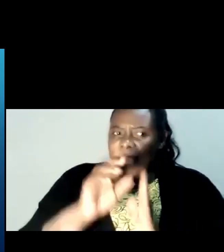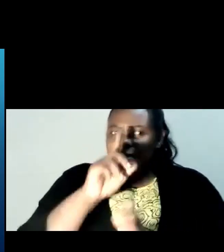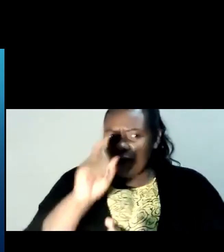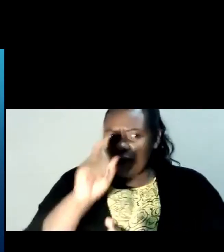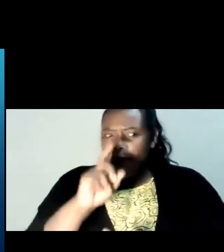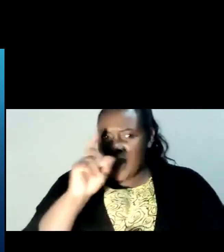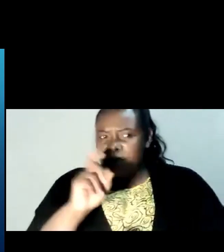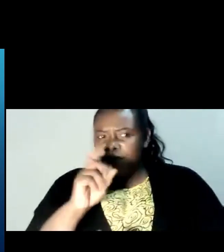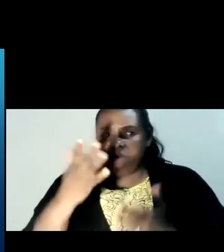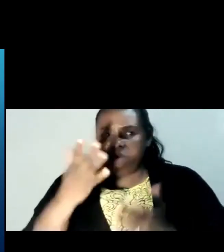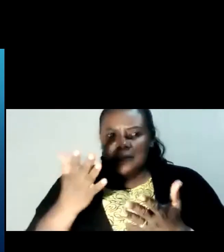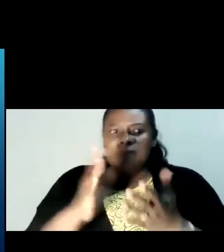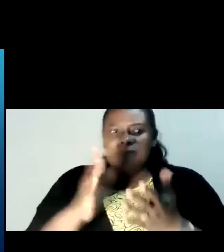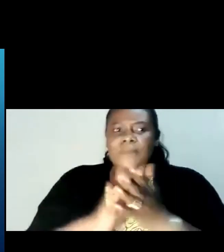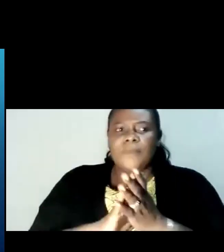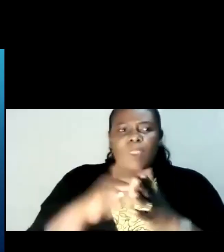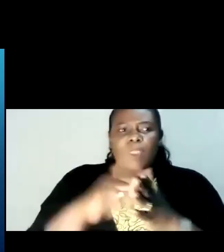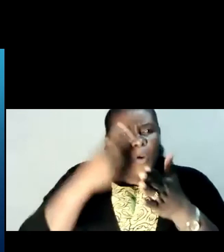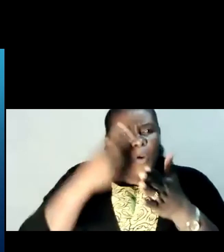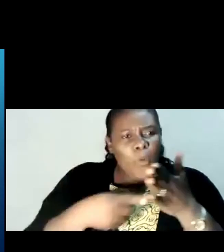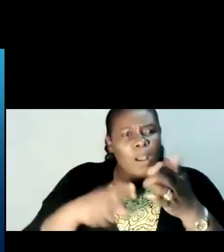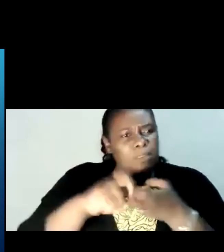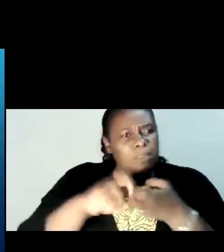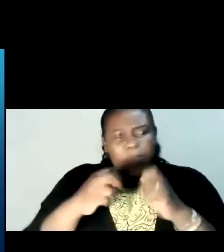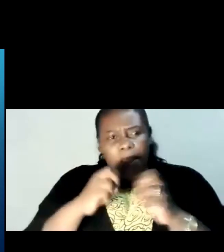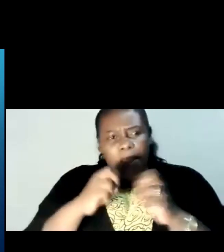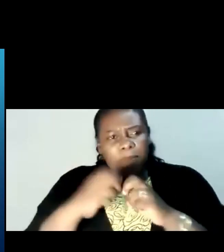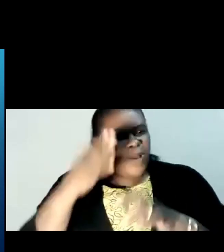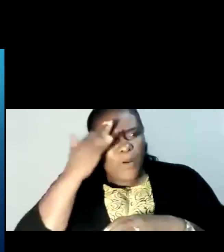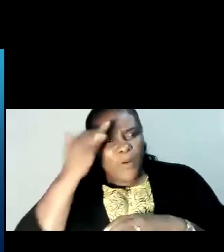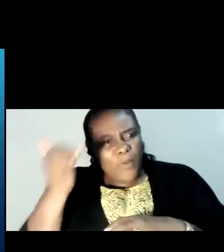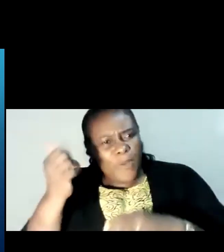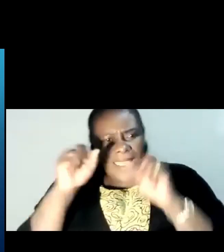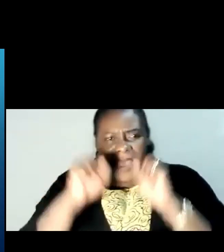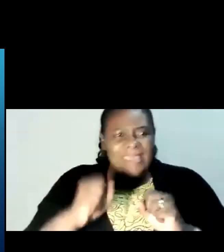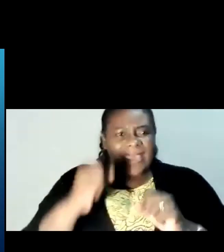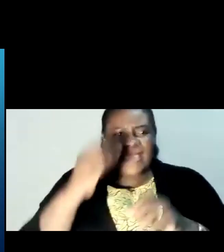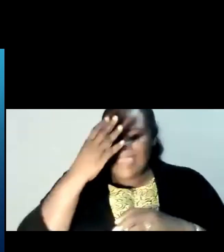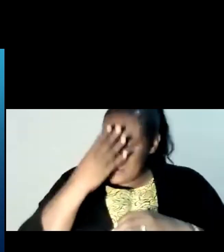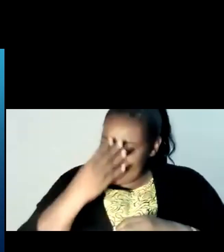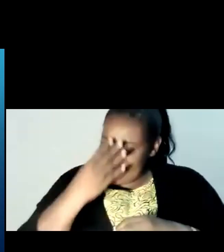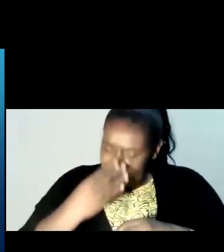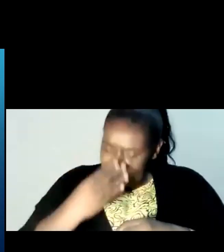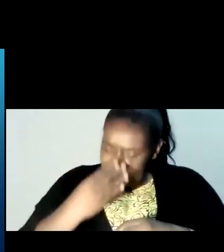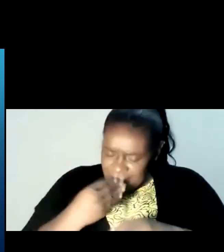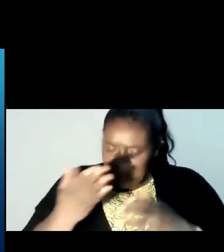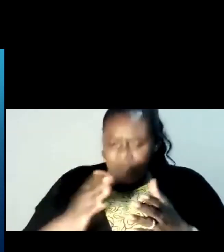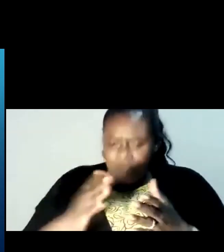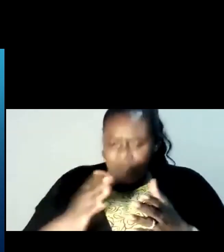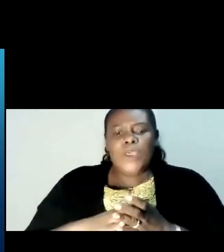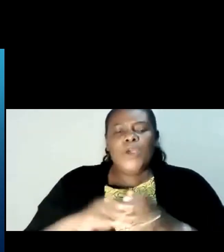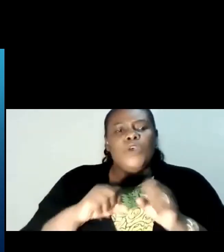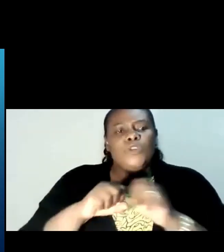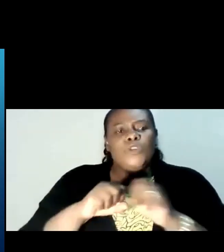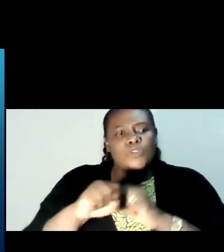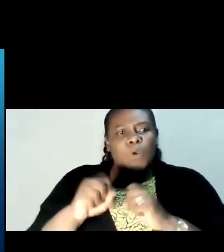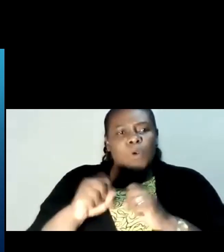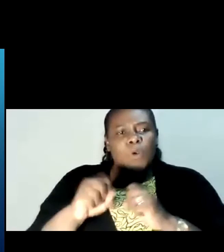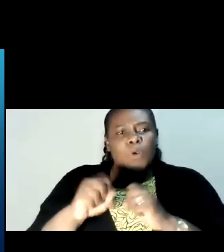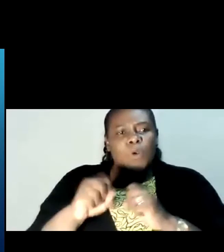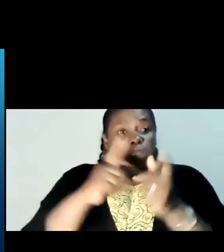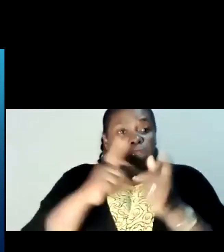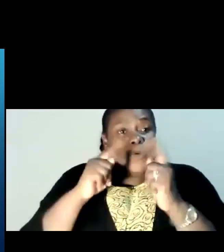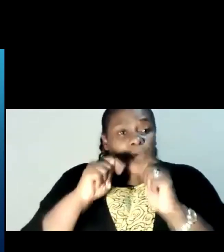what the cause of the sleep disorder might be. First of all, they will try to define what kind of sleep disorder you have, because